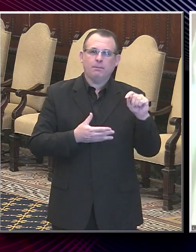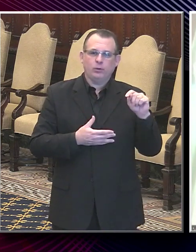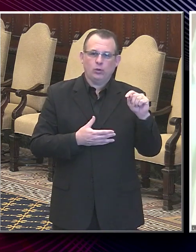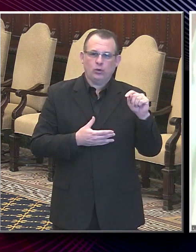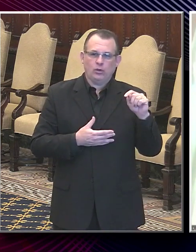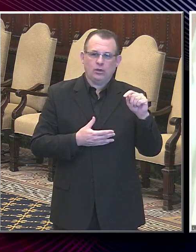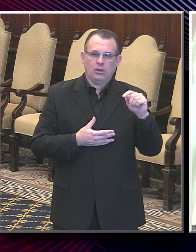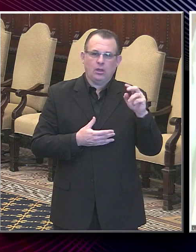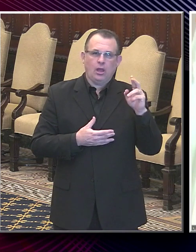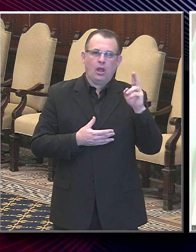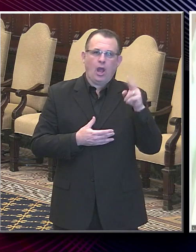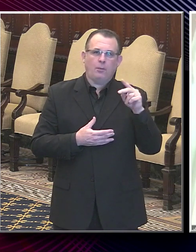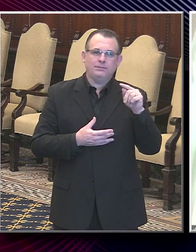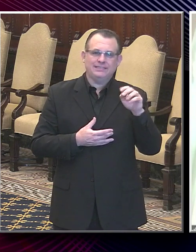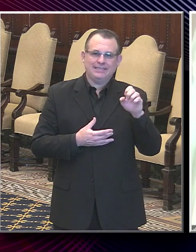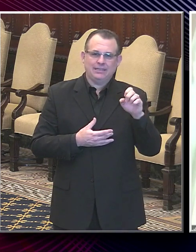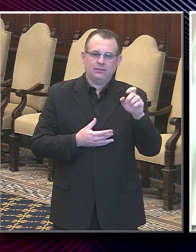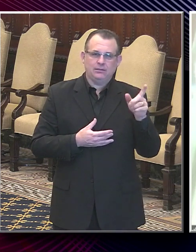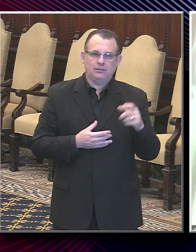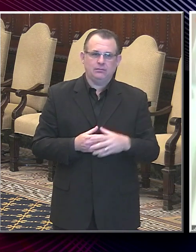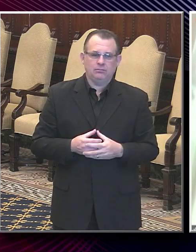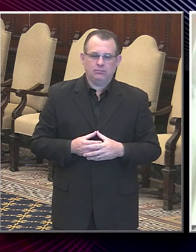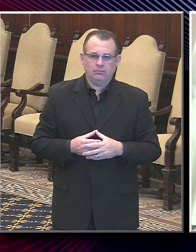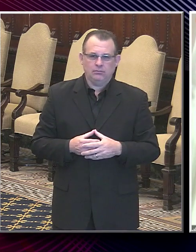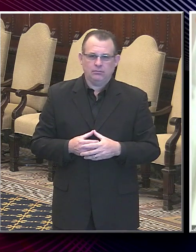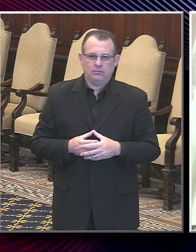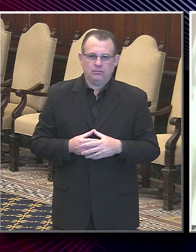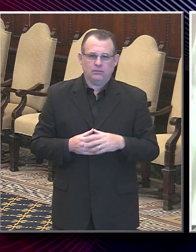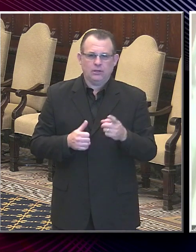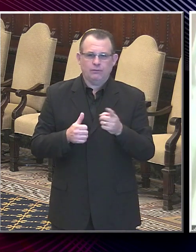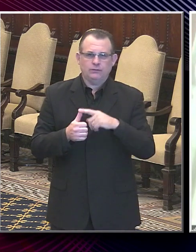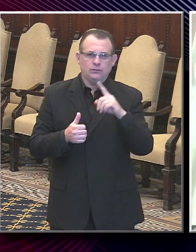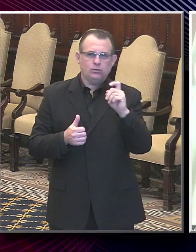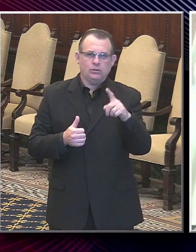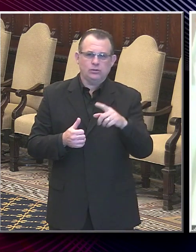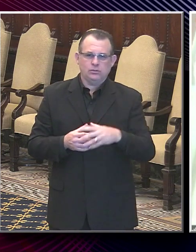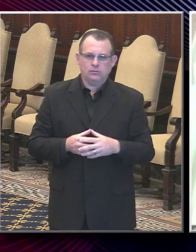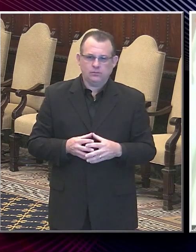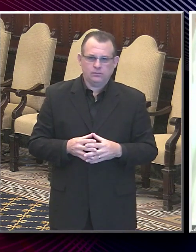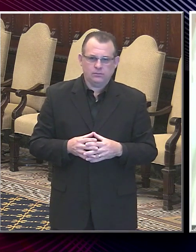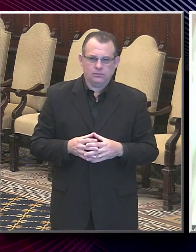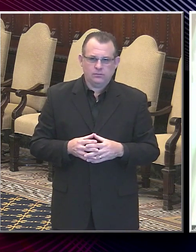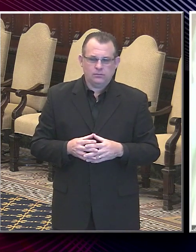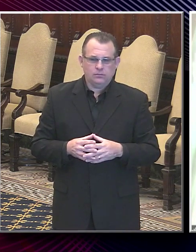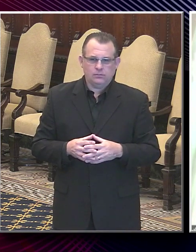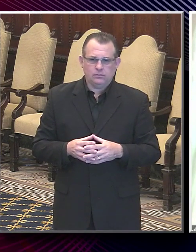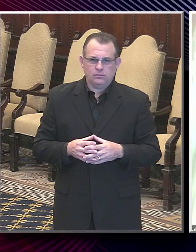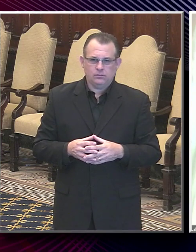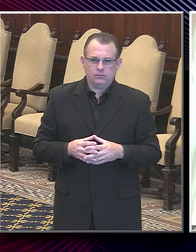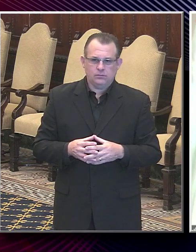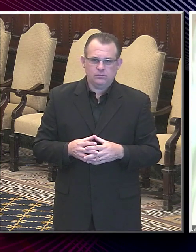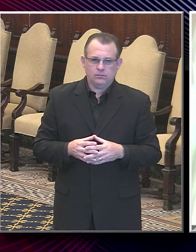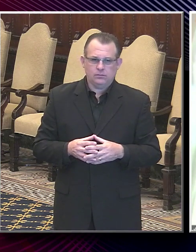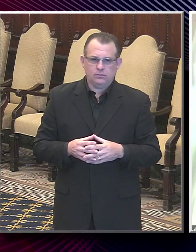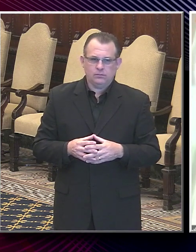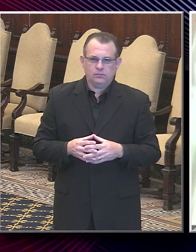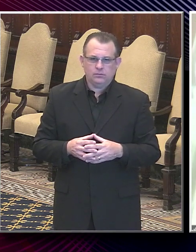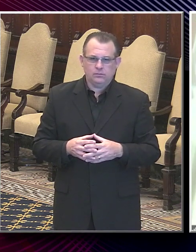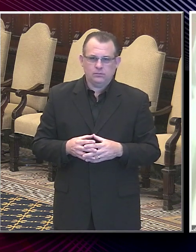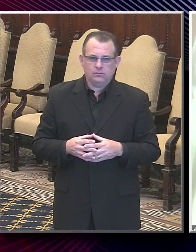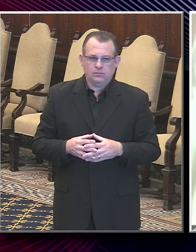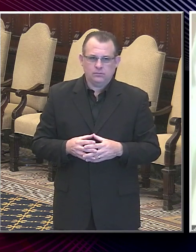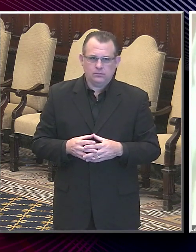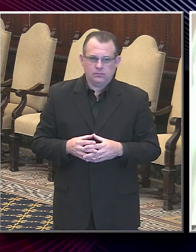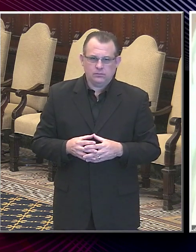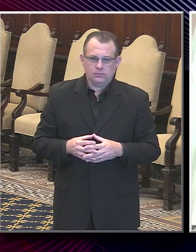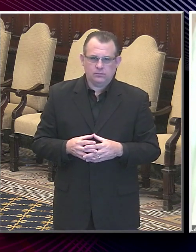Hi there. So my first question is, at polling places, will people be provided with any